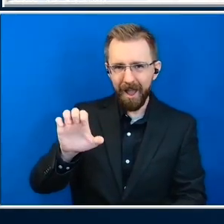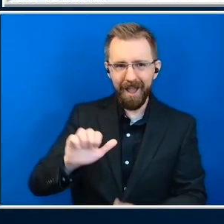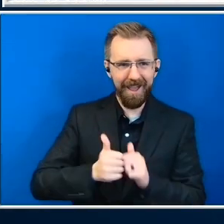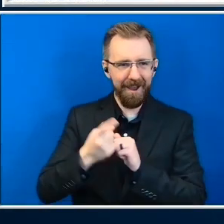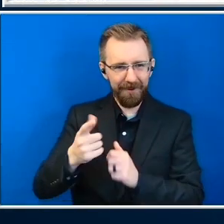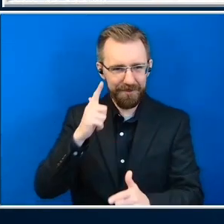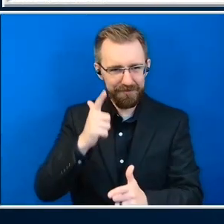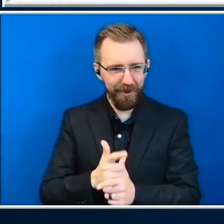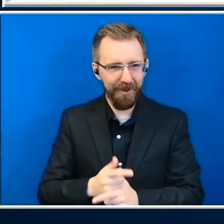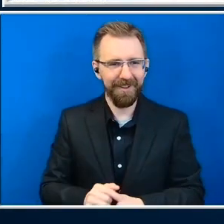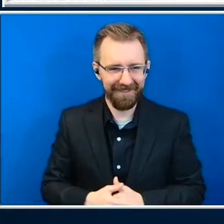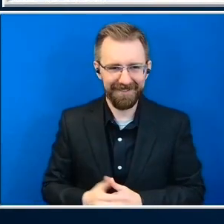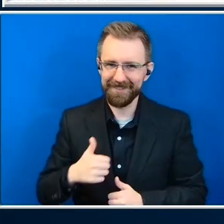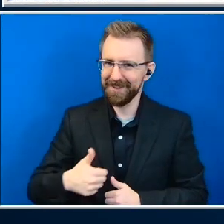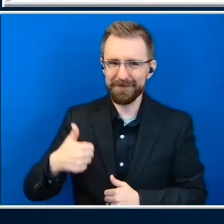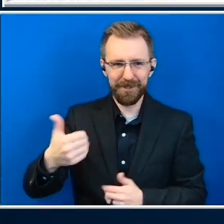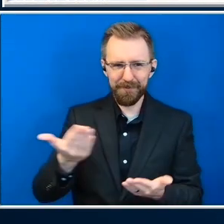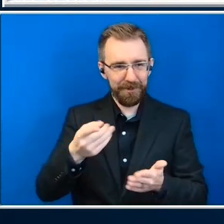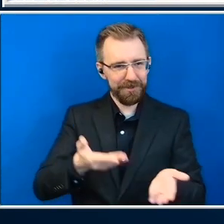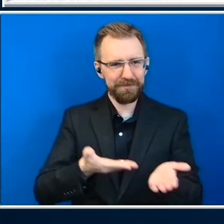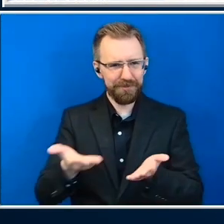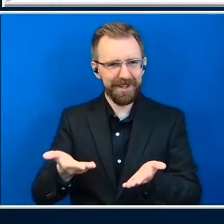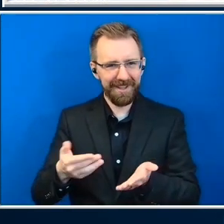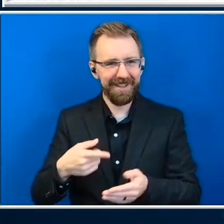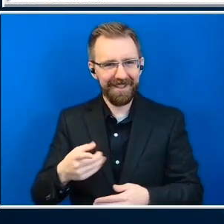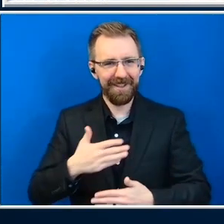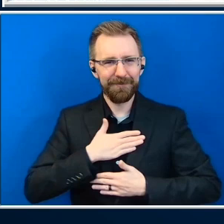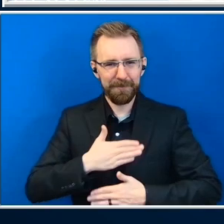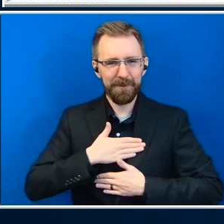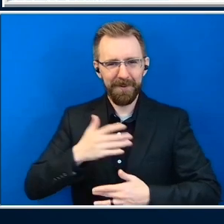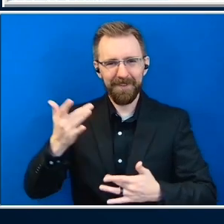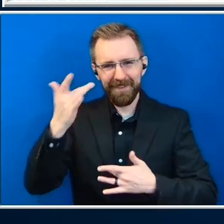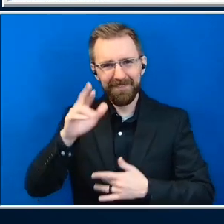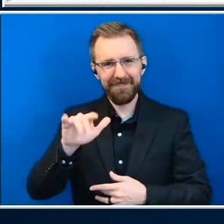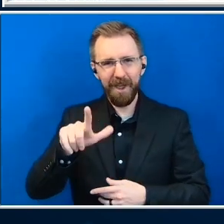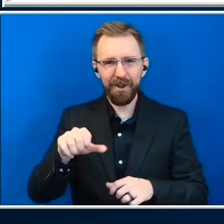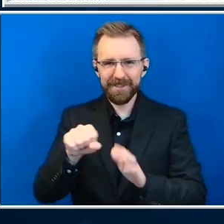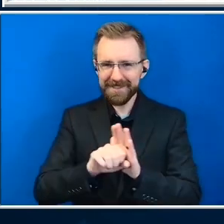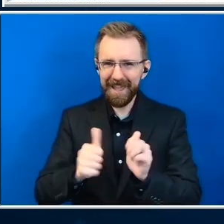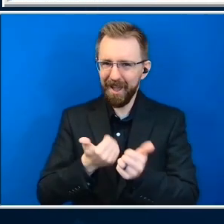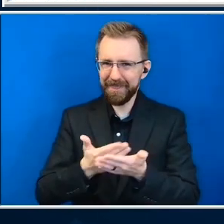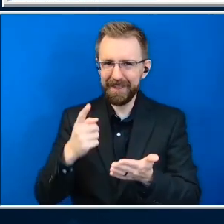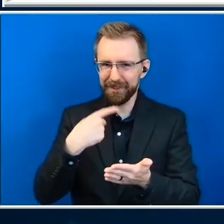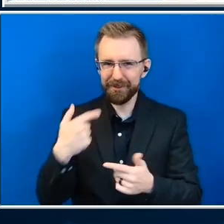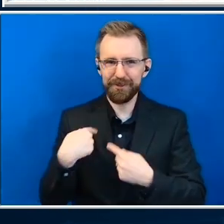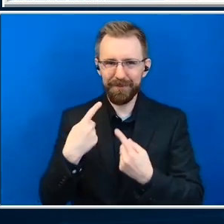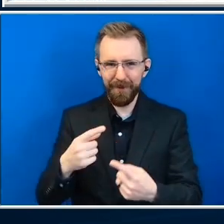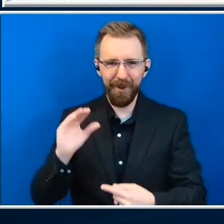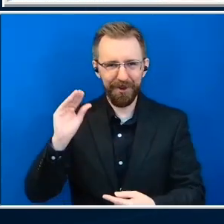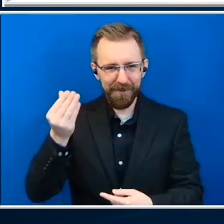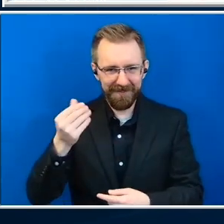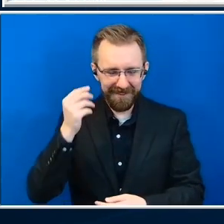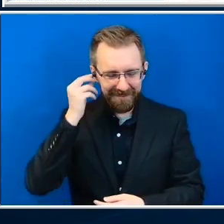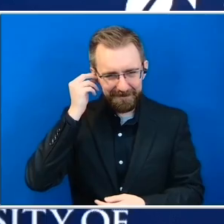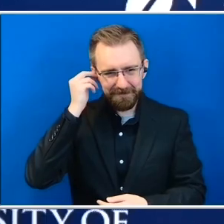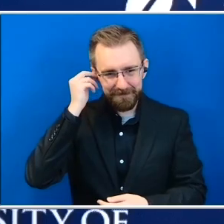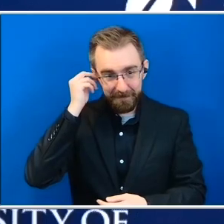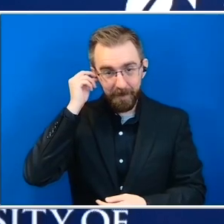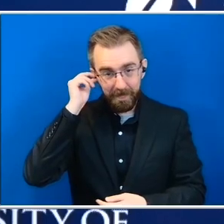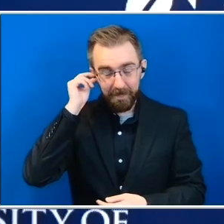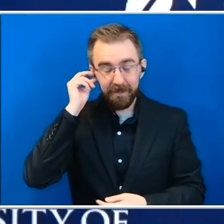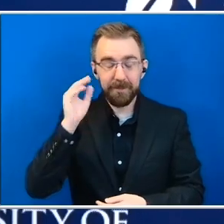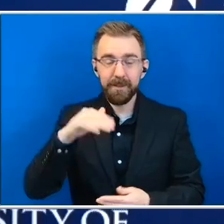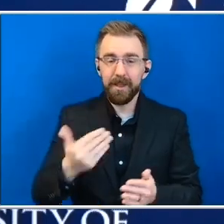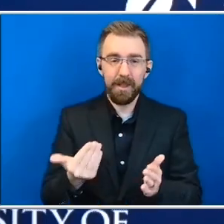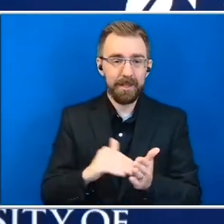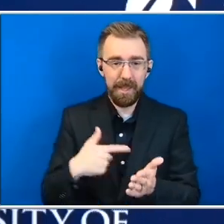did you bring today? We're in the respiratory viral season. How are things looking so far, Goof? Well, you know, again, we are in respiratory